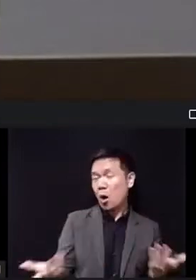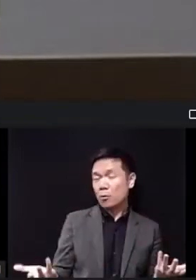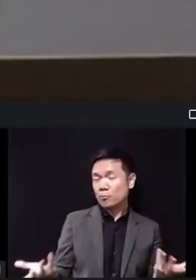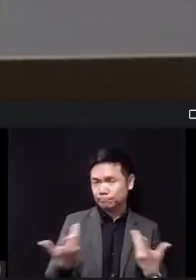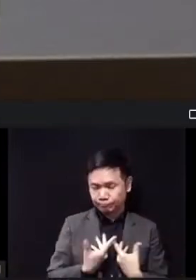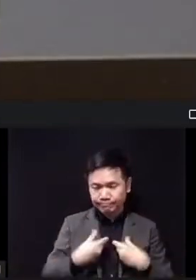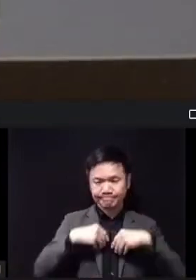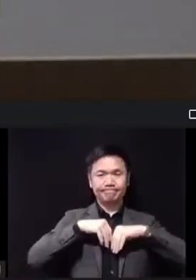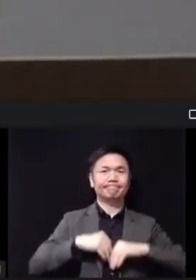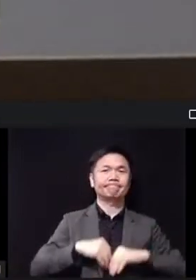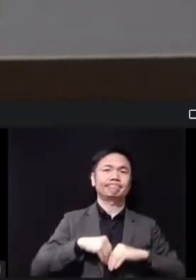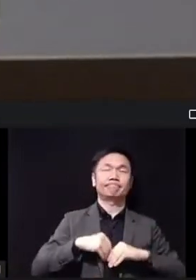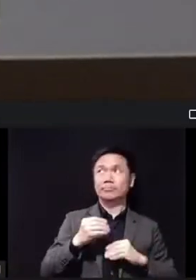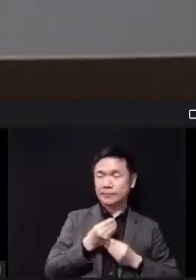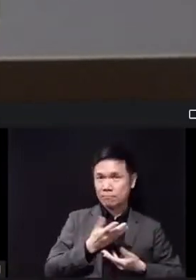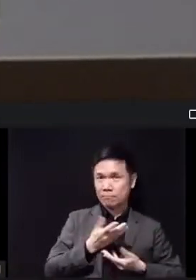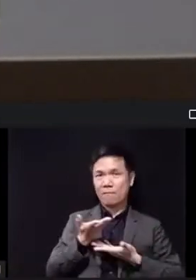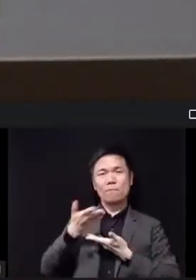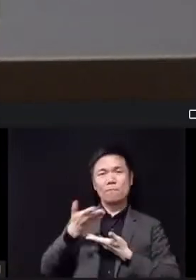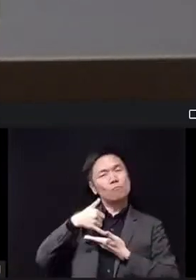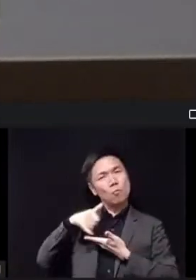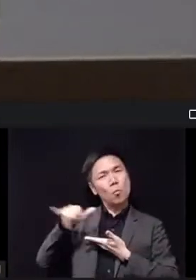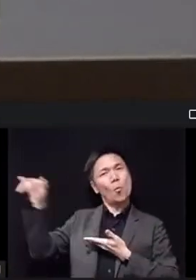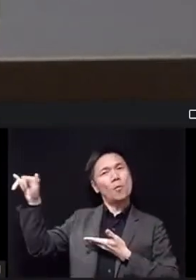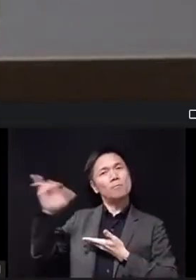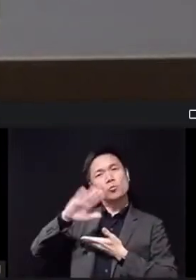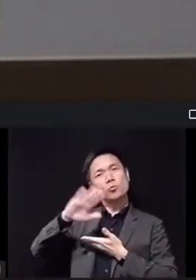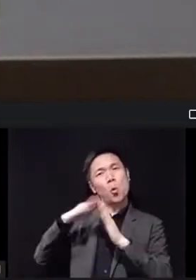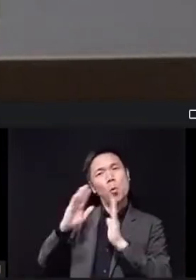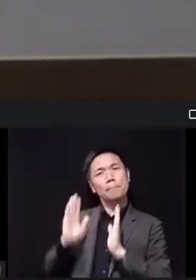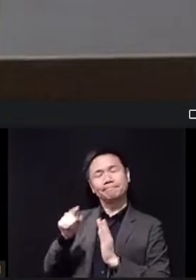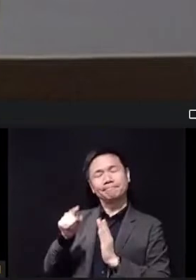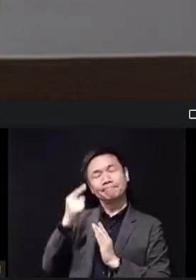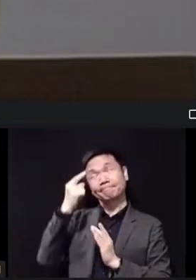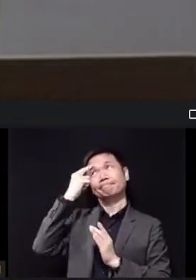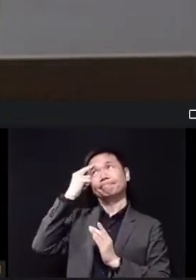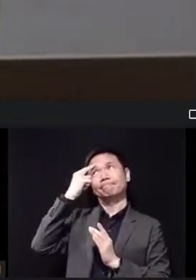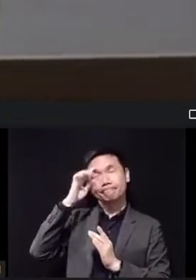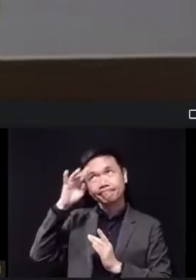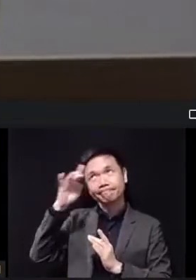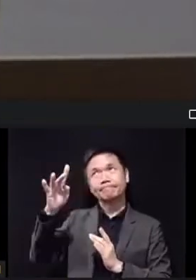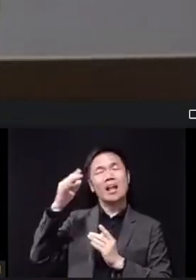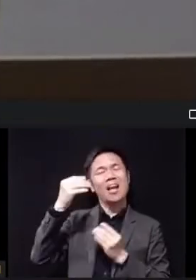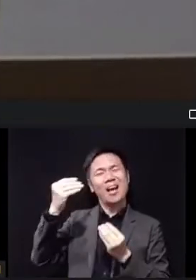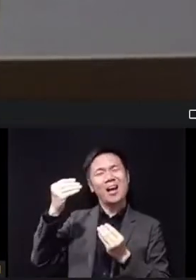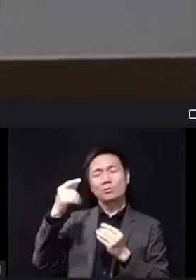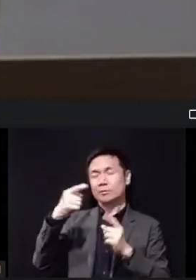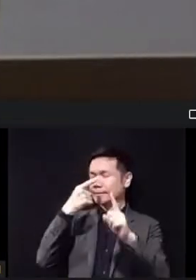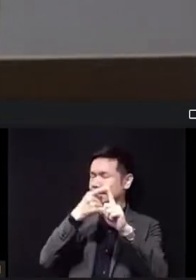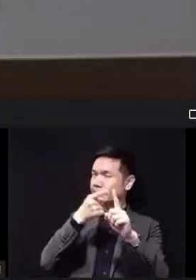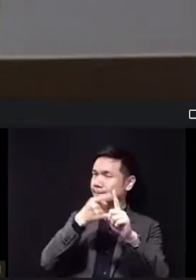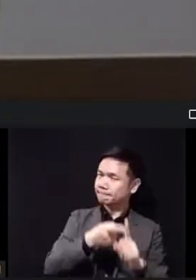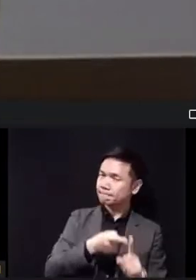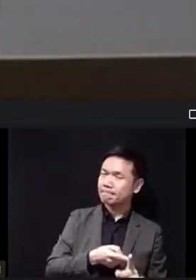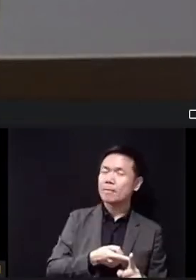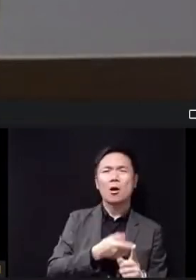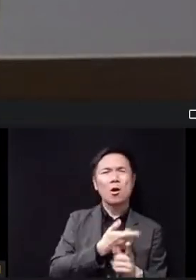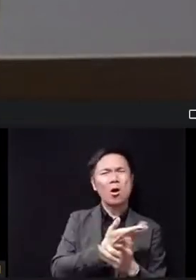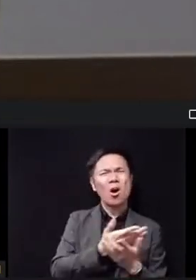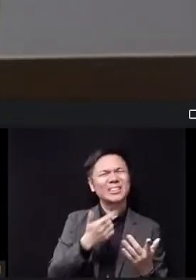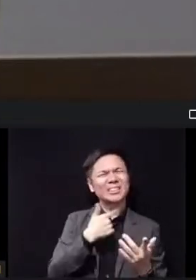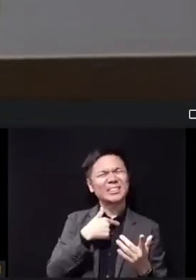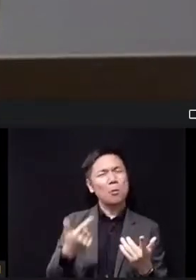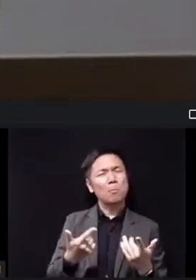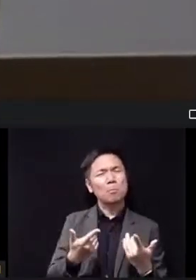messages back to your respective countries and ensure that we continue to address the challenges and harness